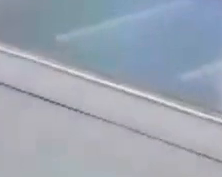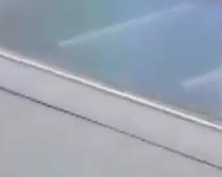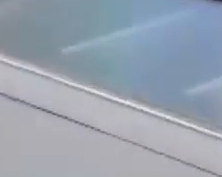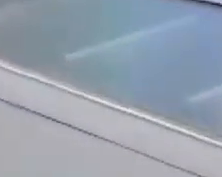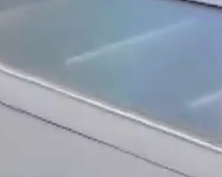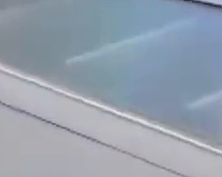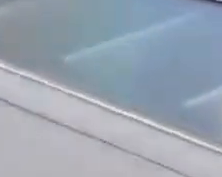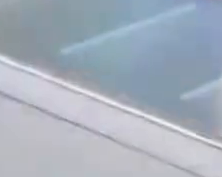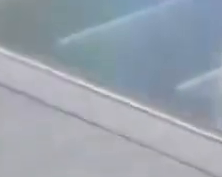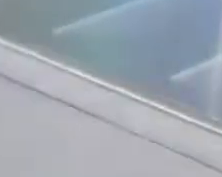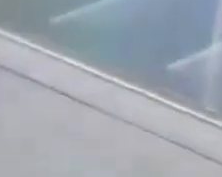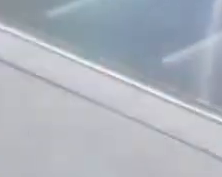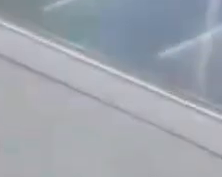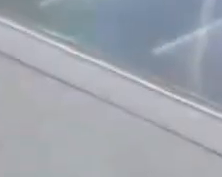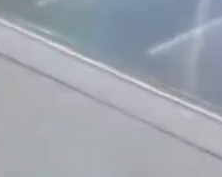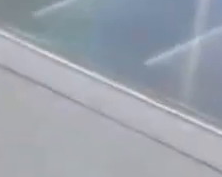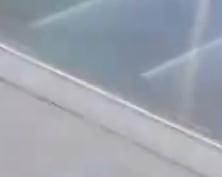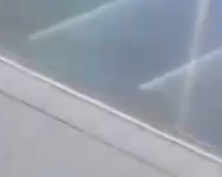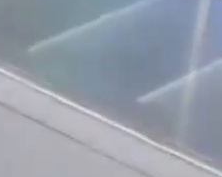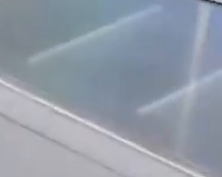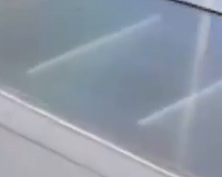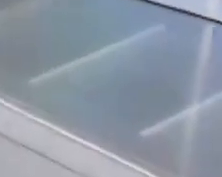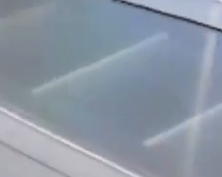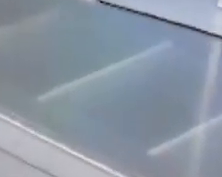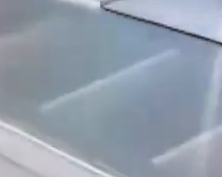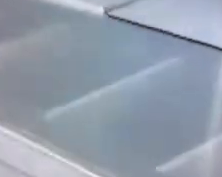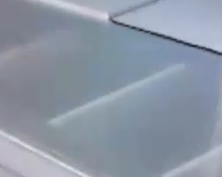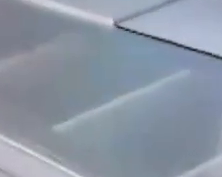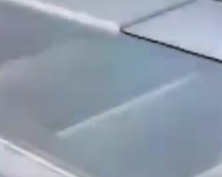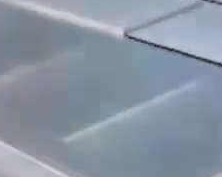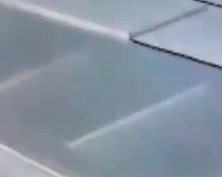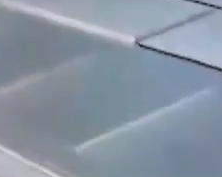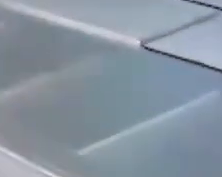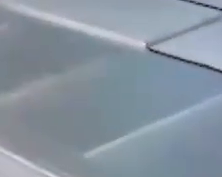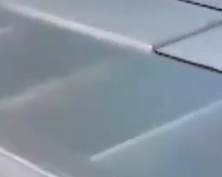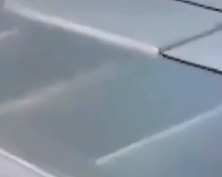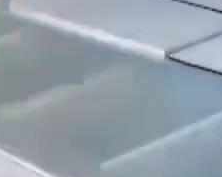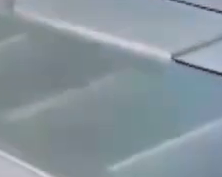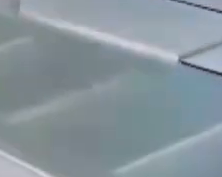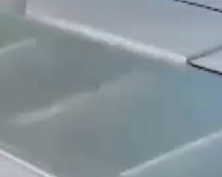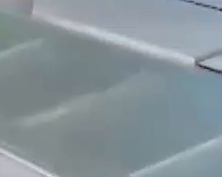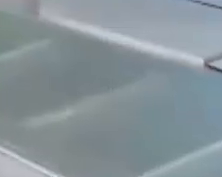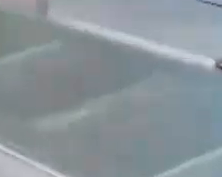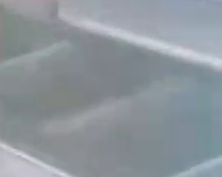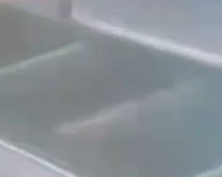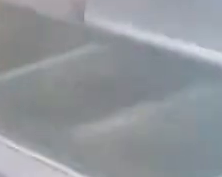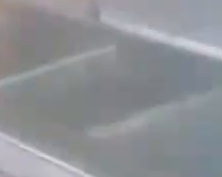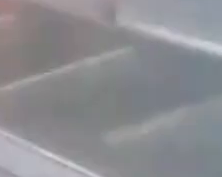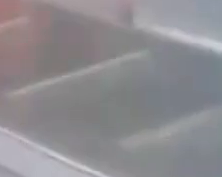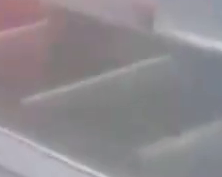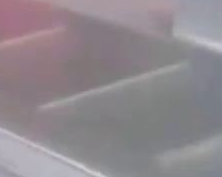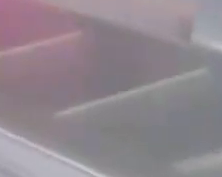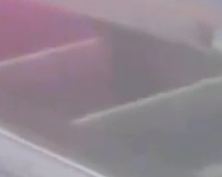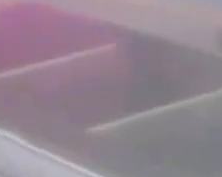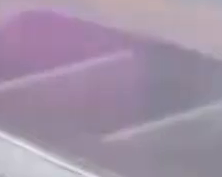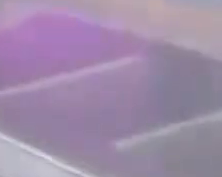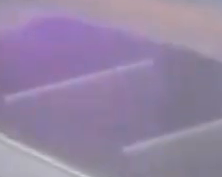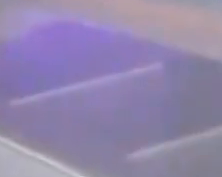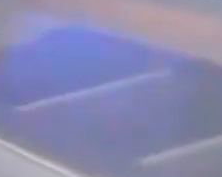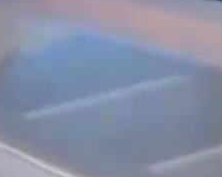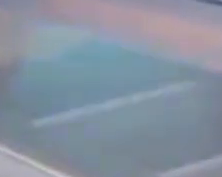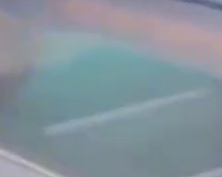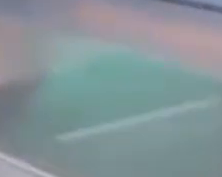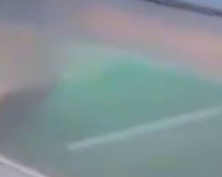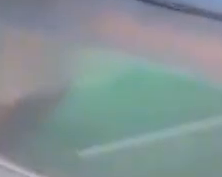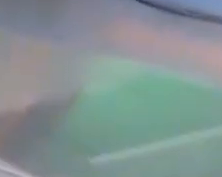The tickle fingers, the richest sign of power, but the richest wish humanity to show responsibility. You're looking down on people, now we're in stock community. Giving